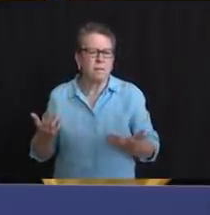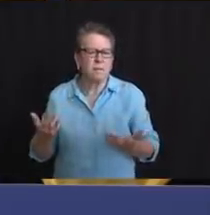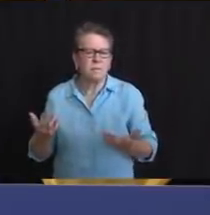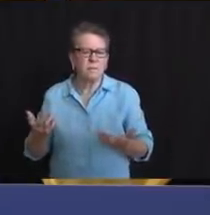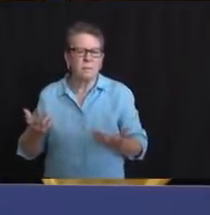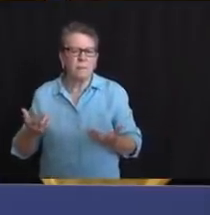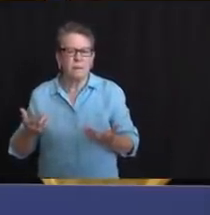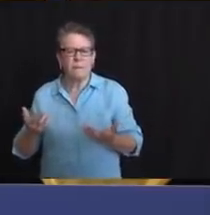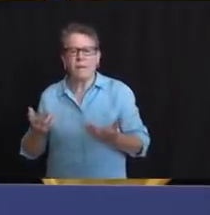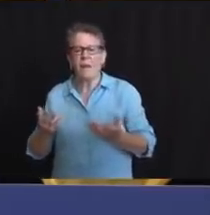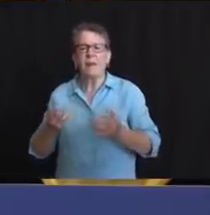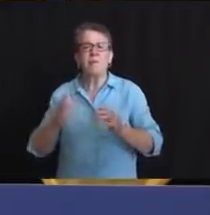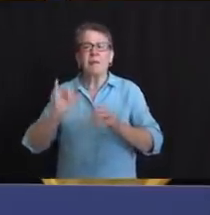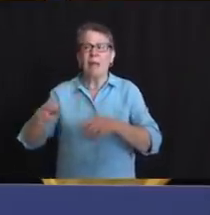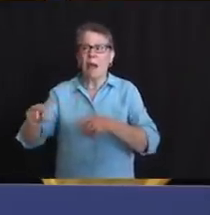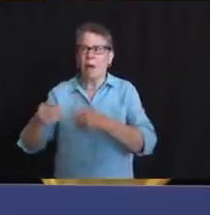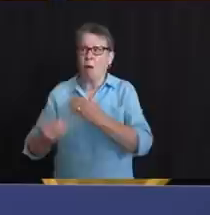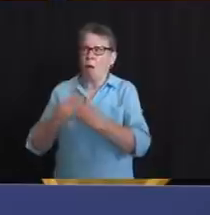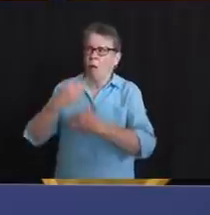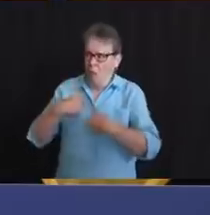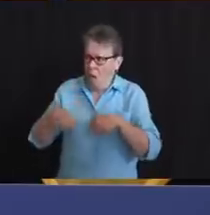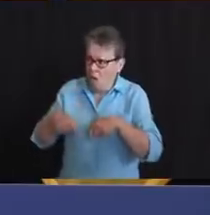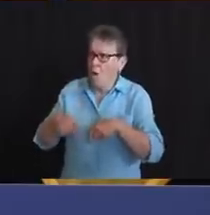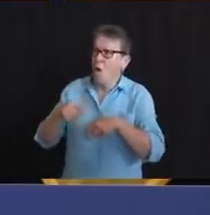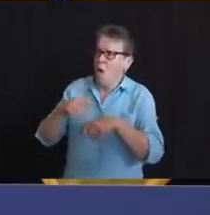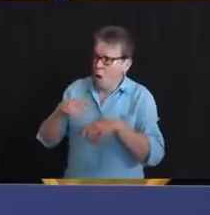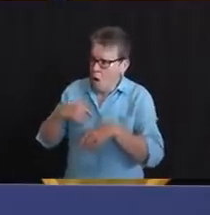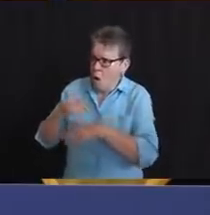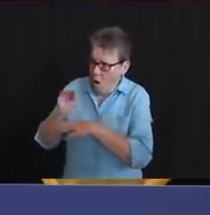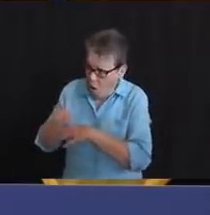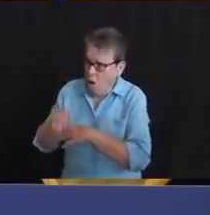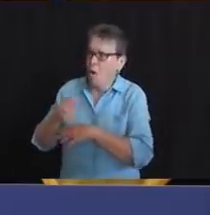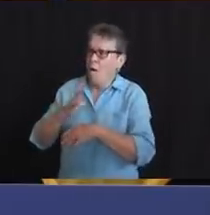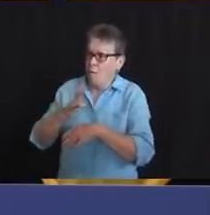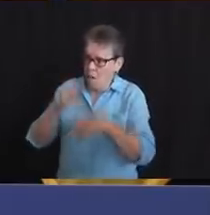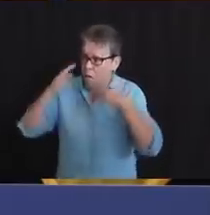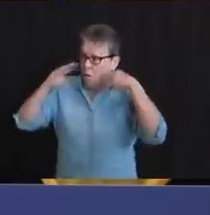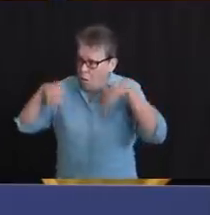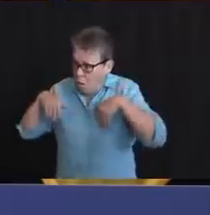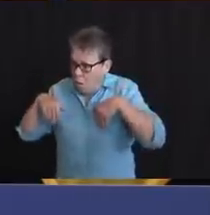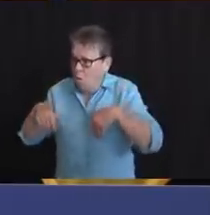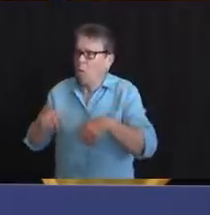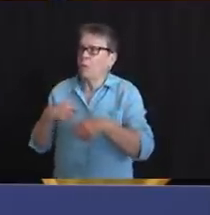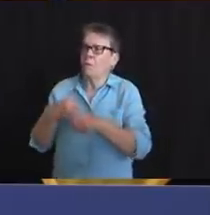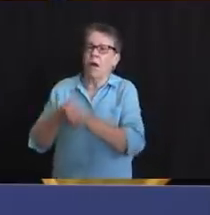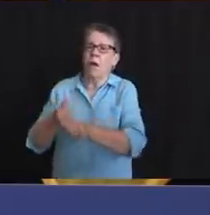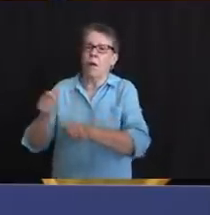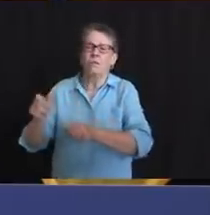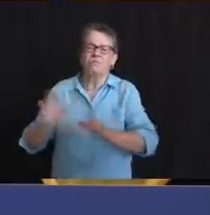aware, though, if you're the only state in the entire neighborhood and everybody else is doing something differently, at a certain